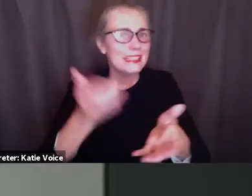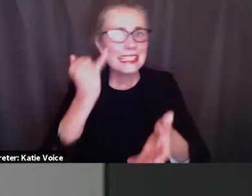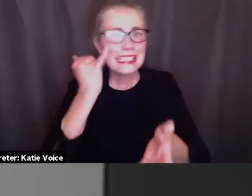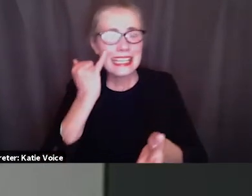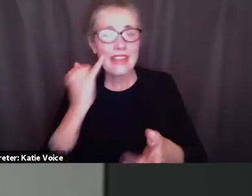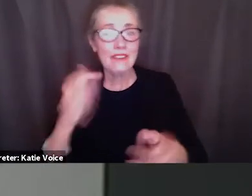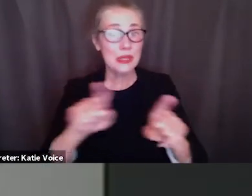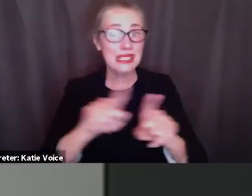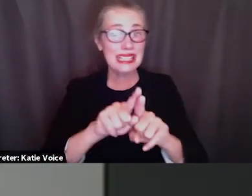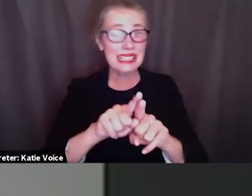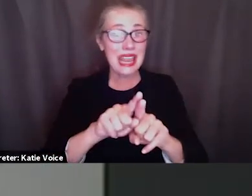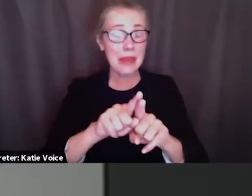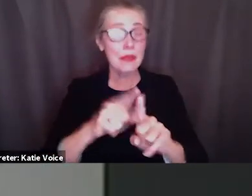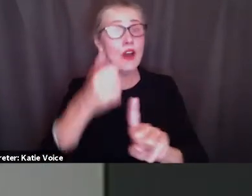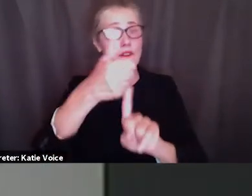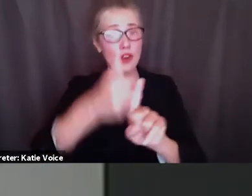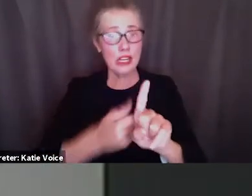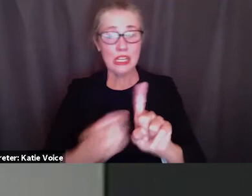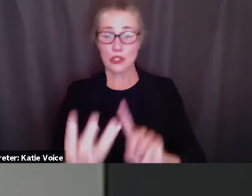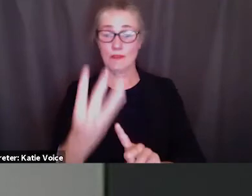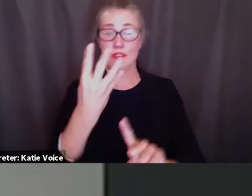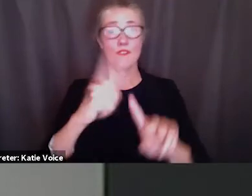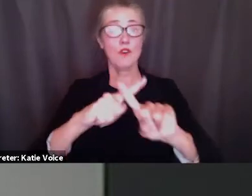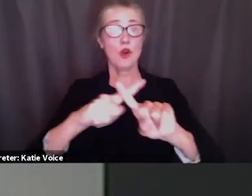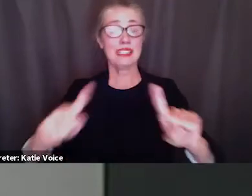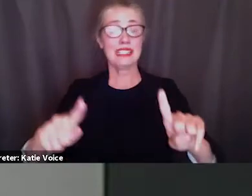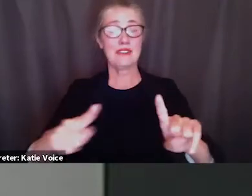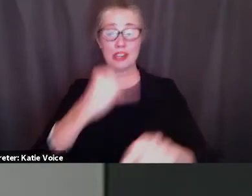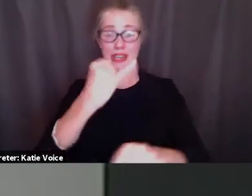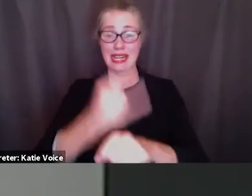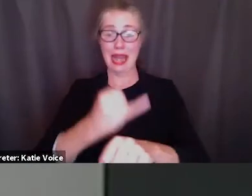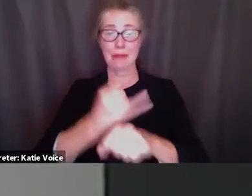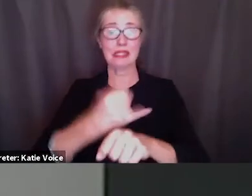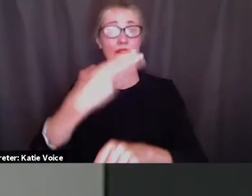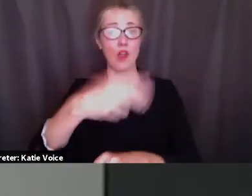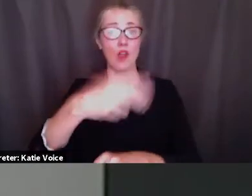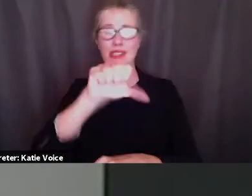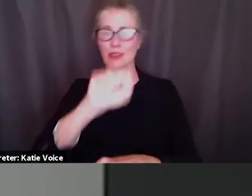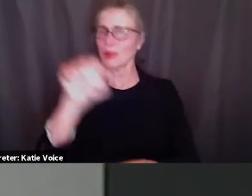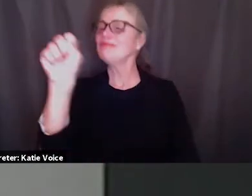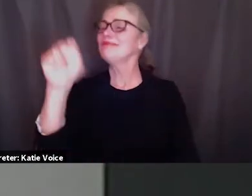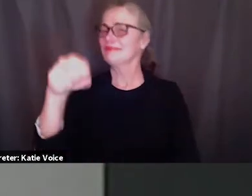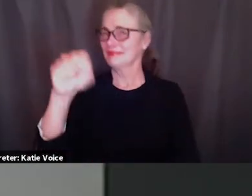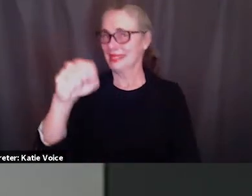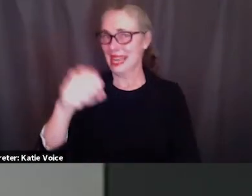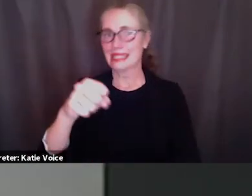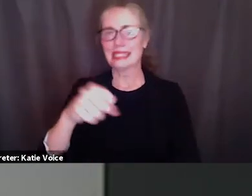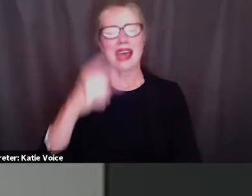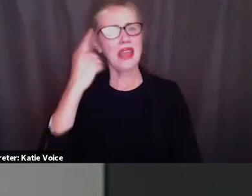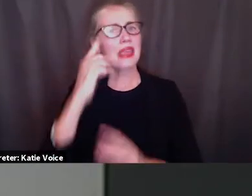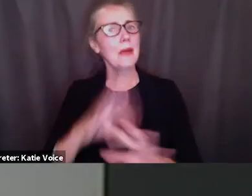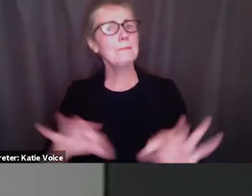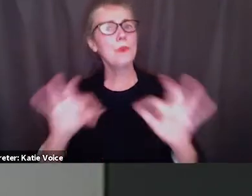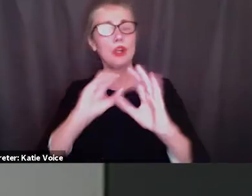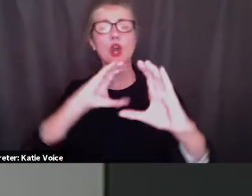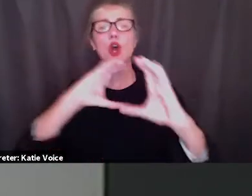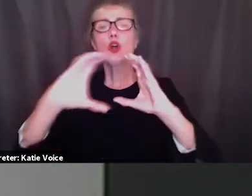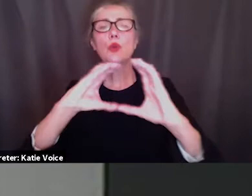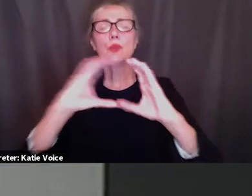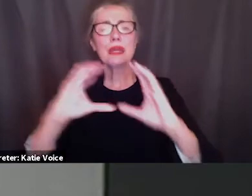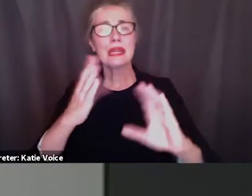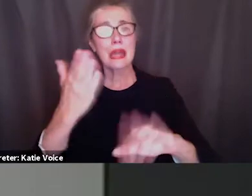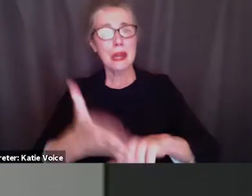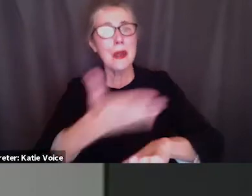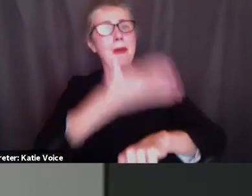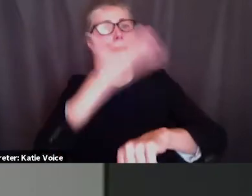high school campuses. And yeah, I think one of the biggest things I got out of it is just communicating better with students why we are doing the